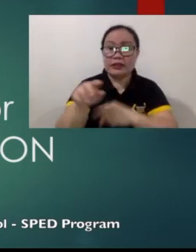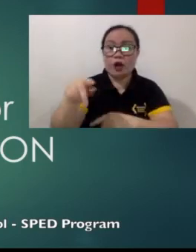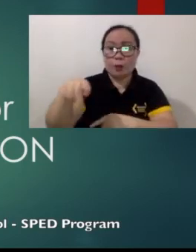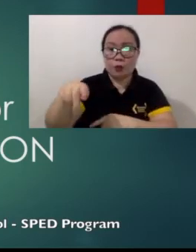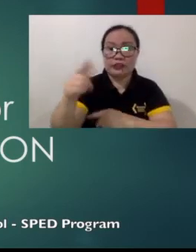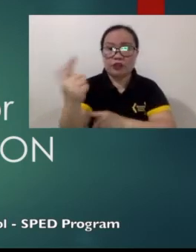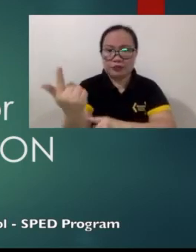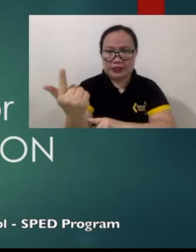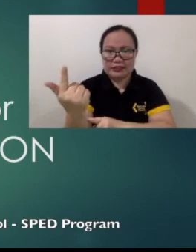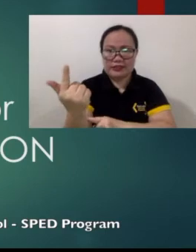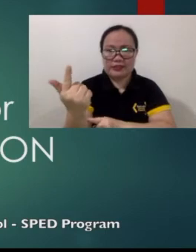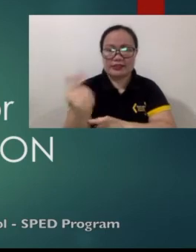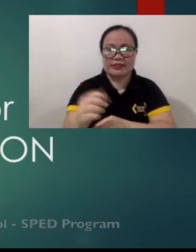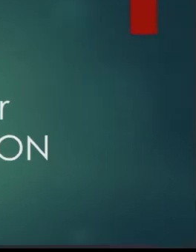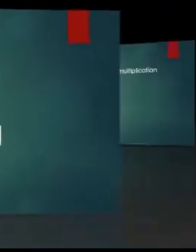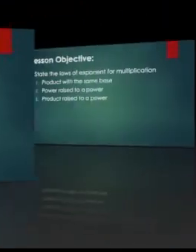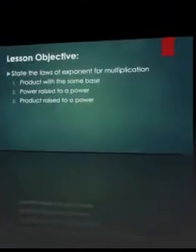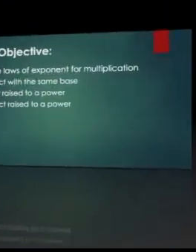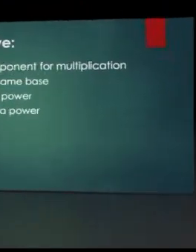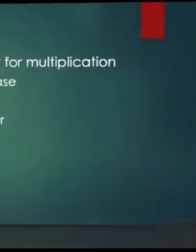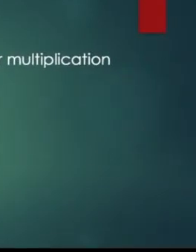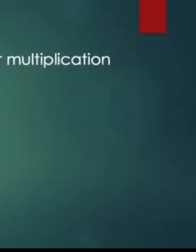multiplying polynomials.